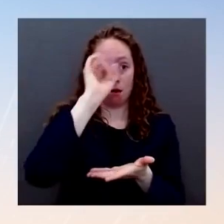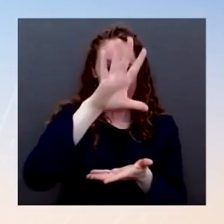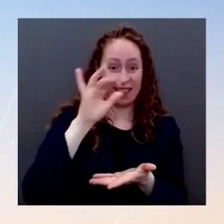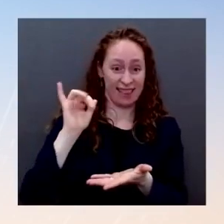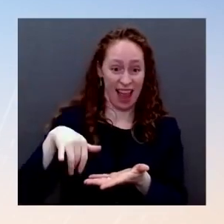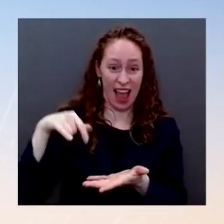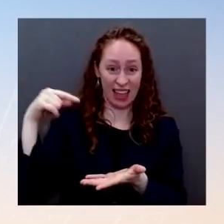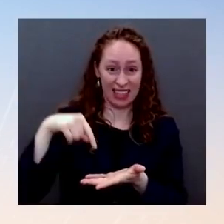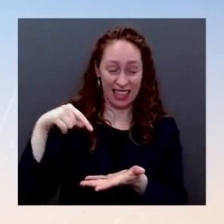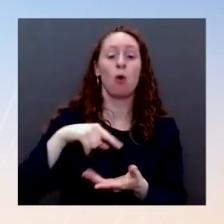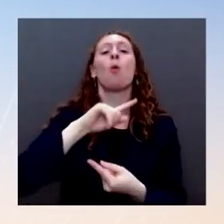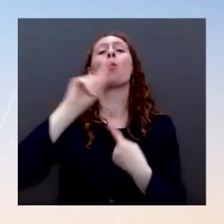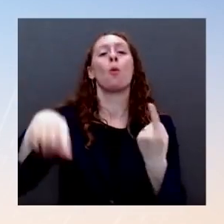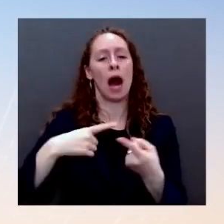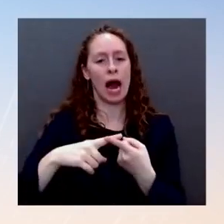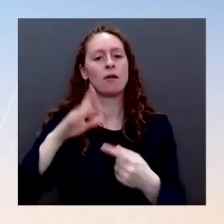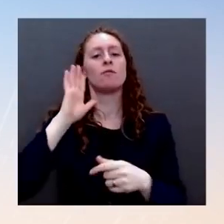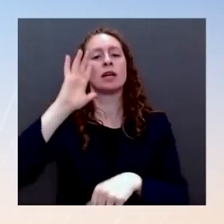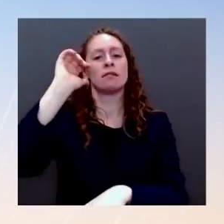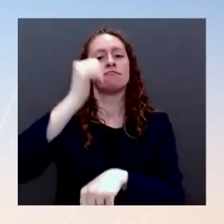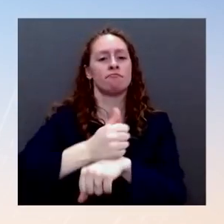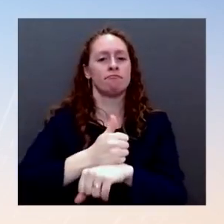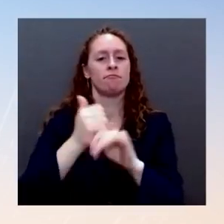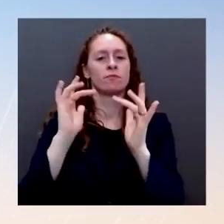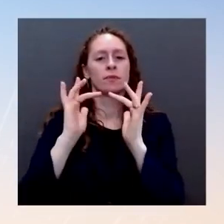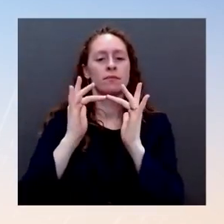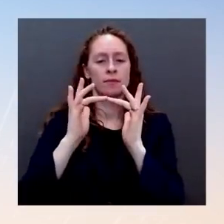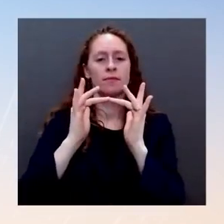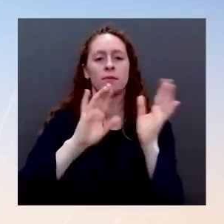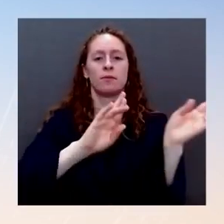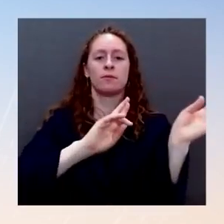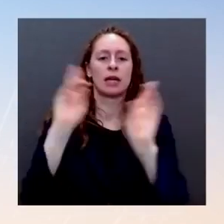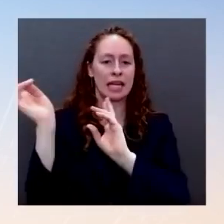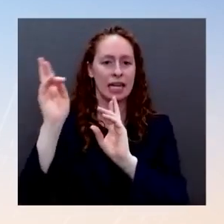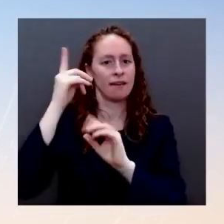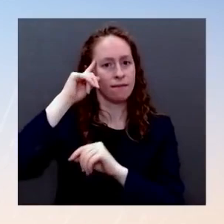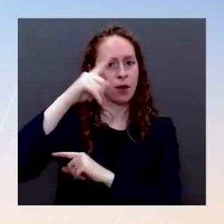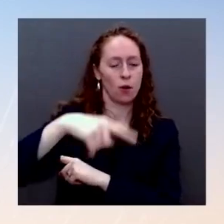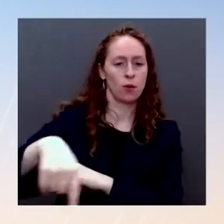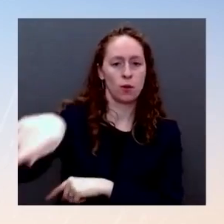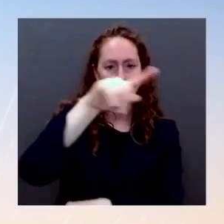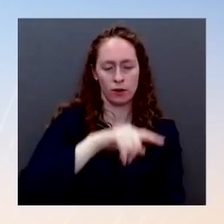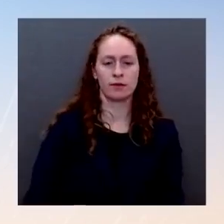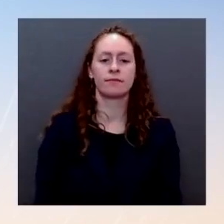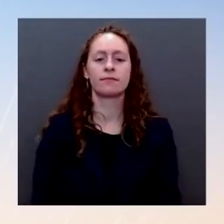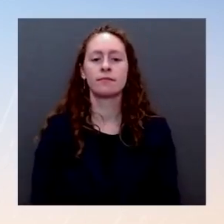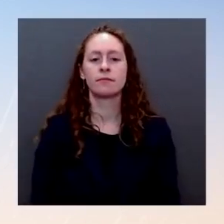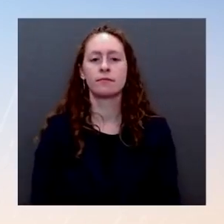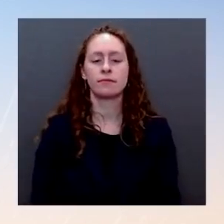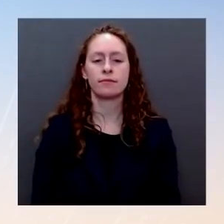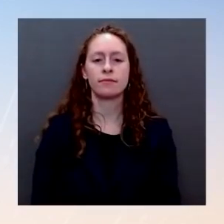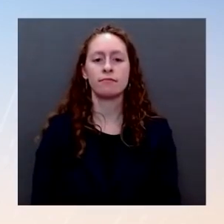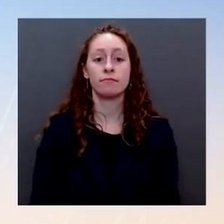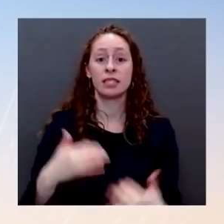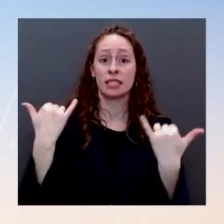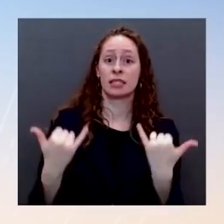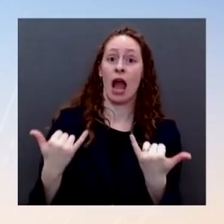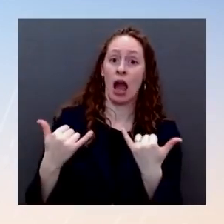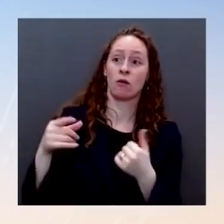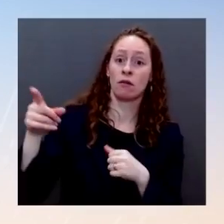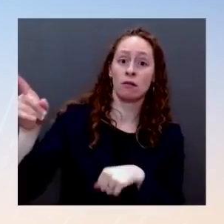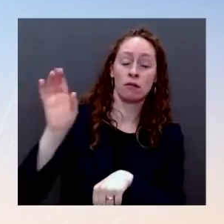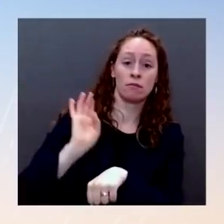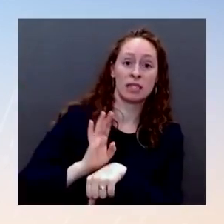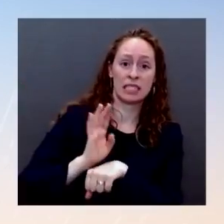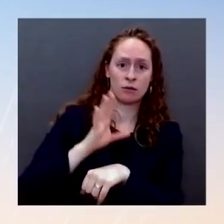from manufacturers will start later this month, and obviously then we will work to get it out the door as quickly as possible. So given that a lot of experts are